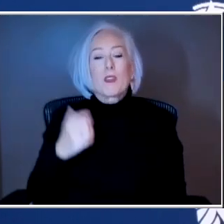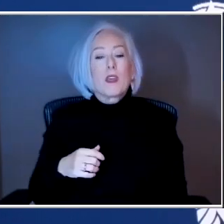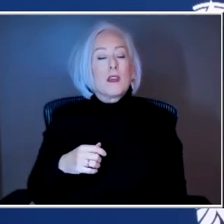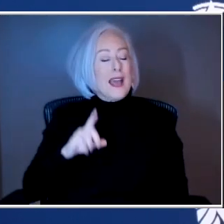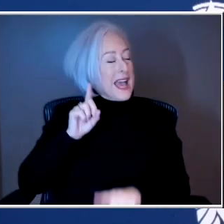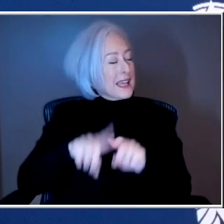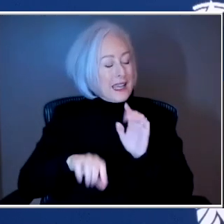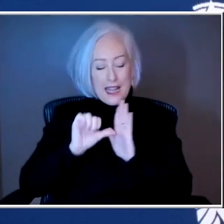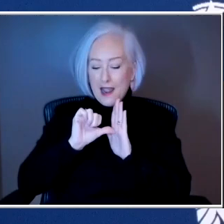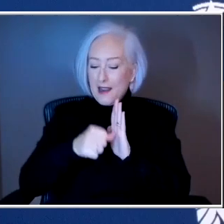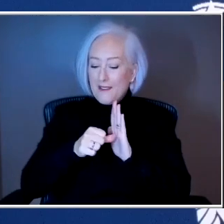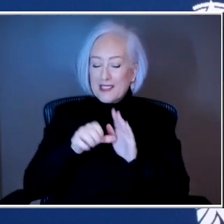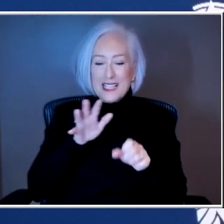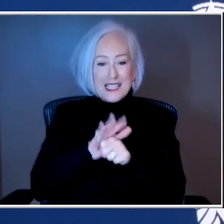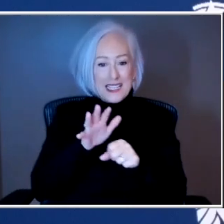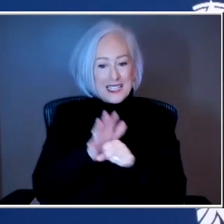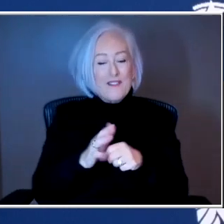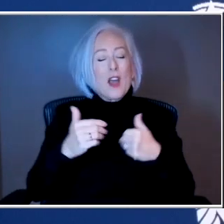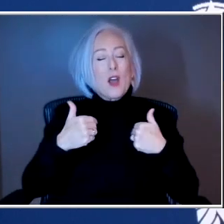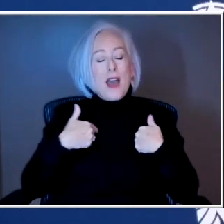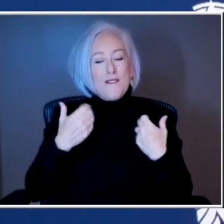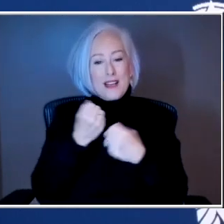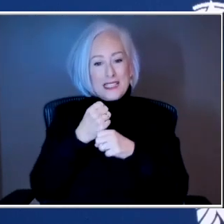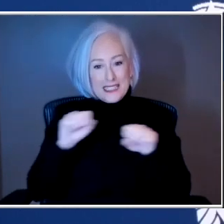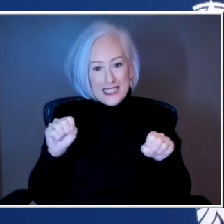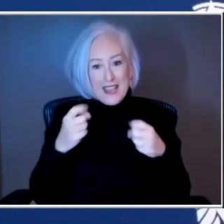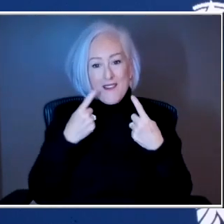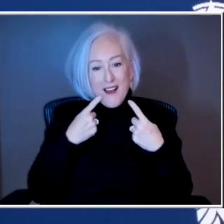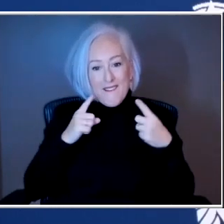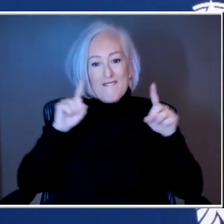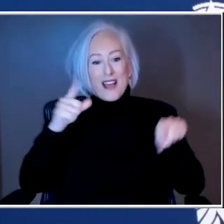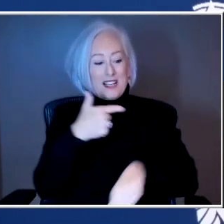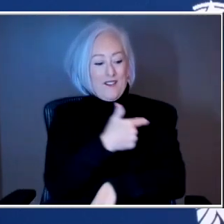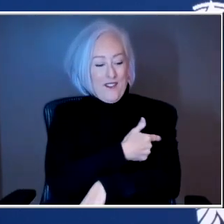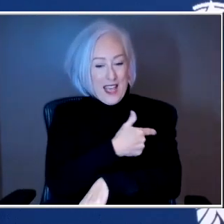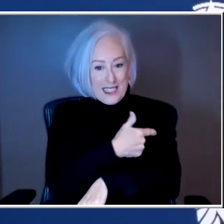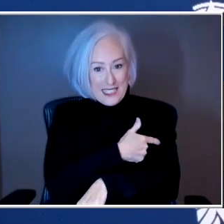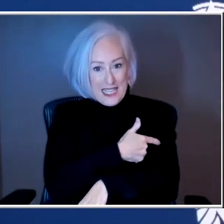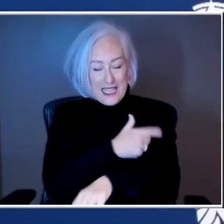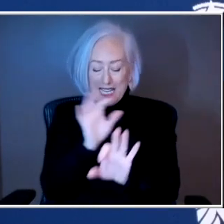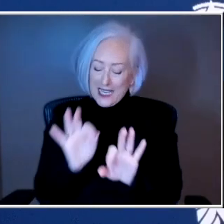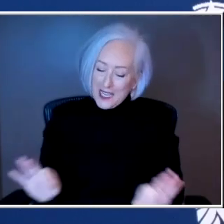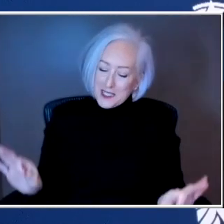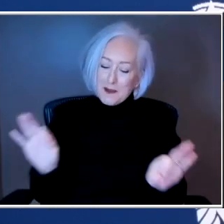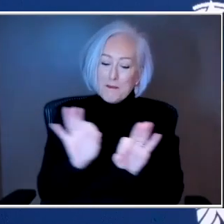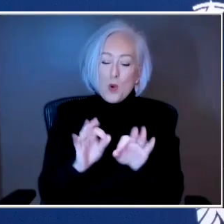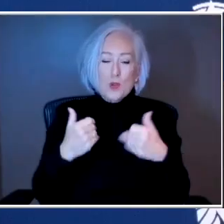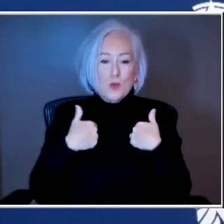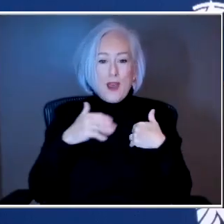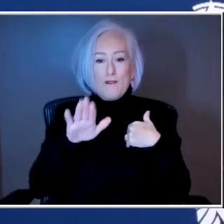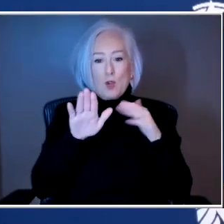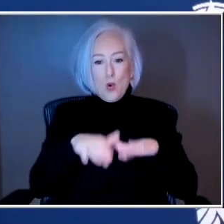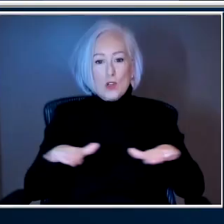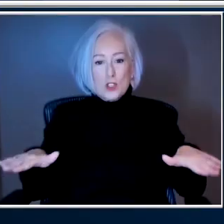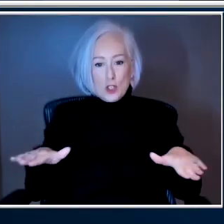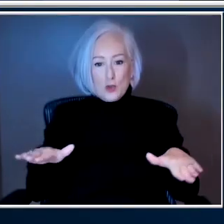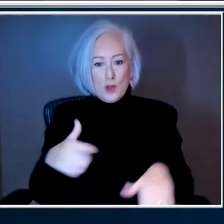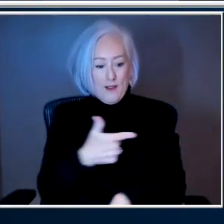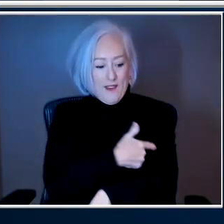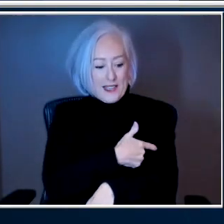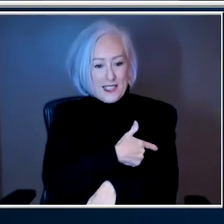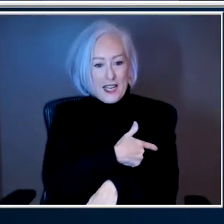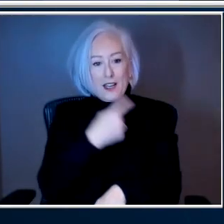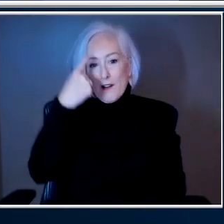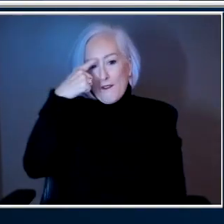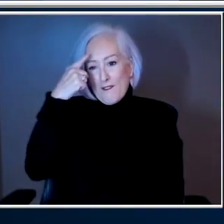we have a safe and effective vaccine, and it is vitally important to get your children vaccinated against measles. All right, Hawk, a lot of good